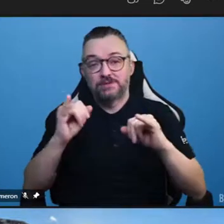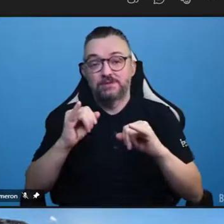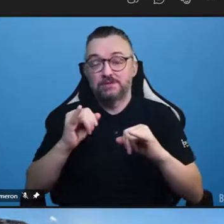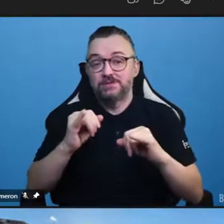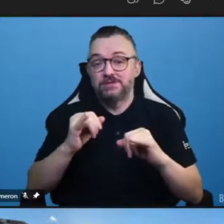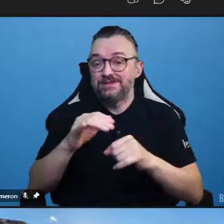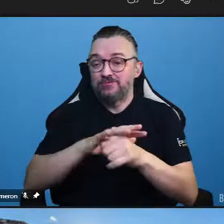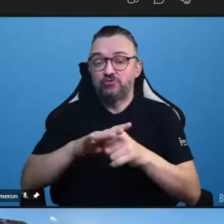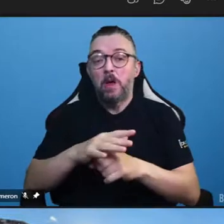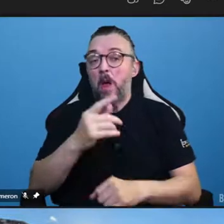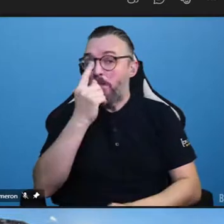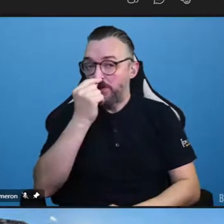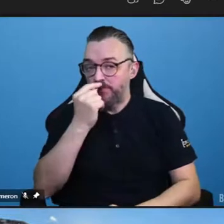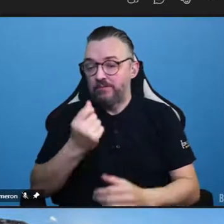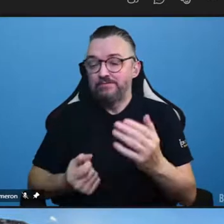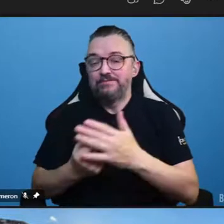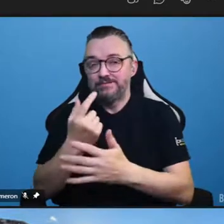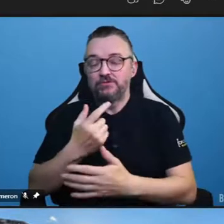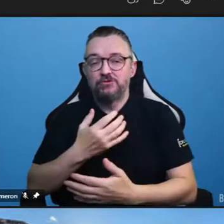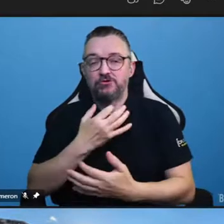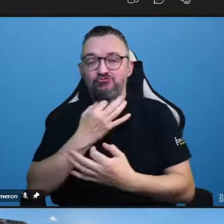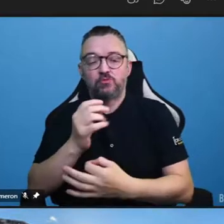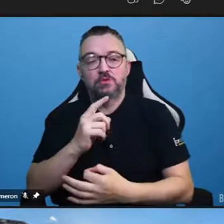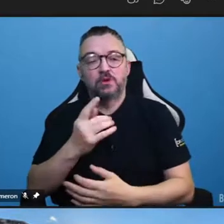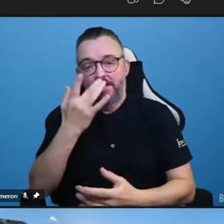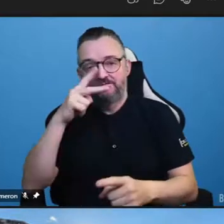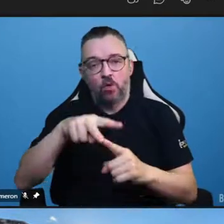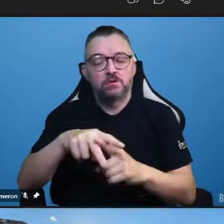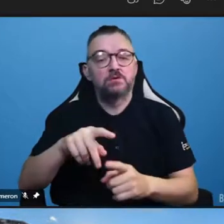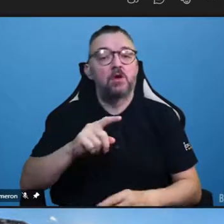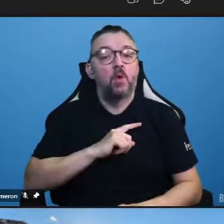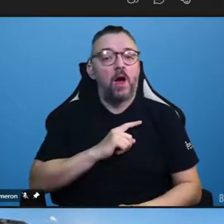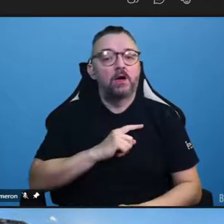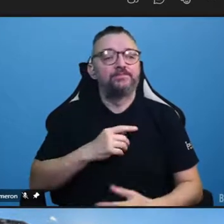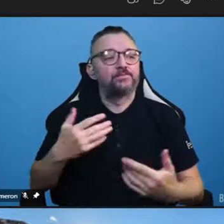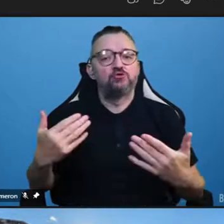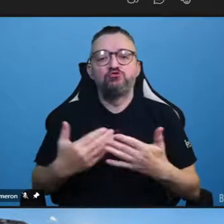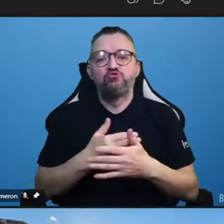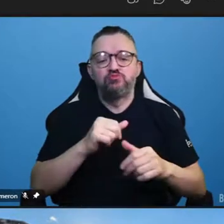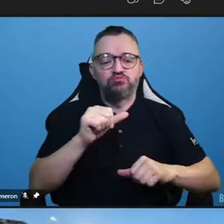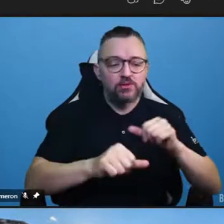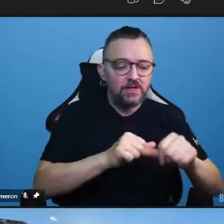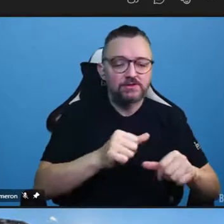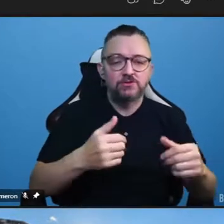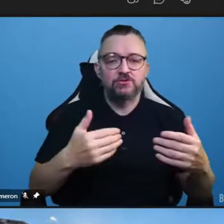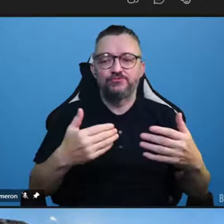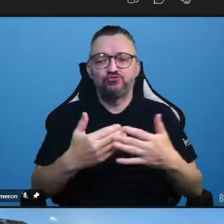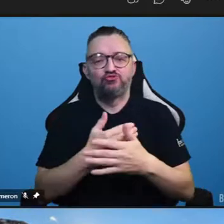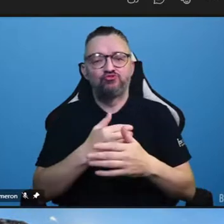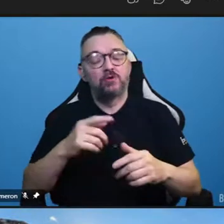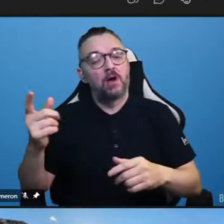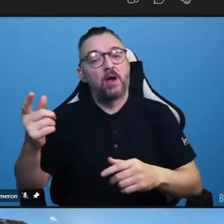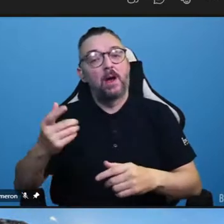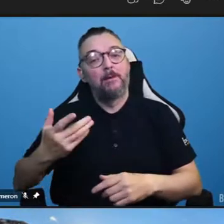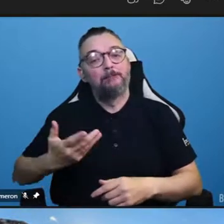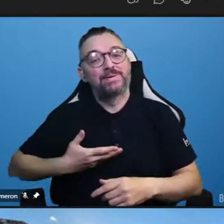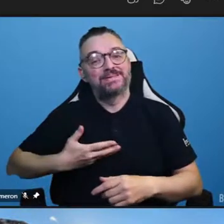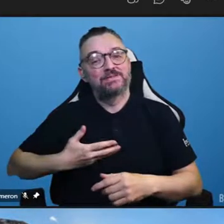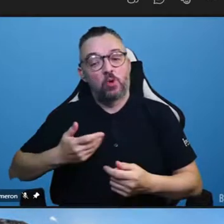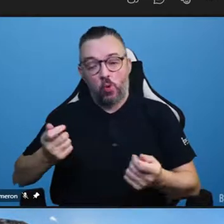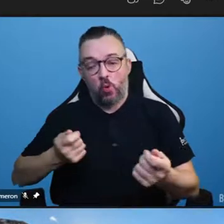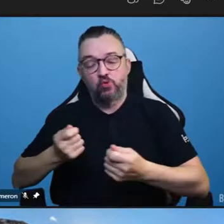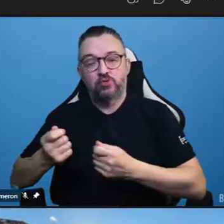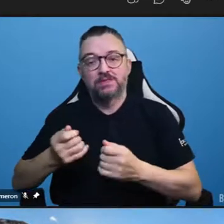risk of fraud, and that's because new processes are being designed and implemented, and also because business as usual controls are sometimes weakened